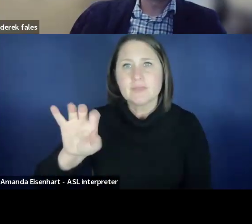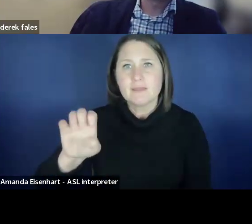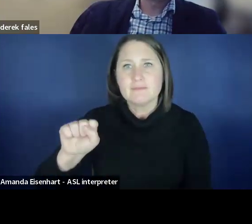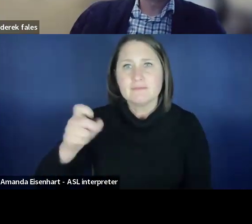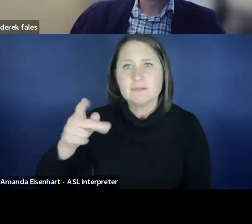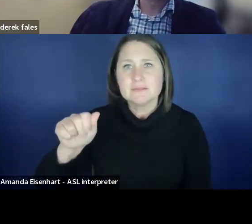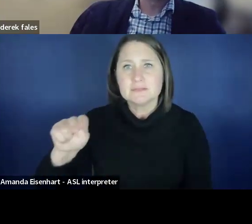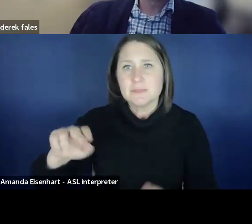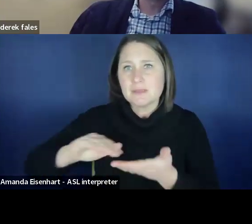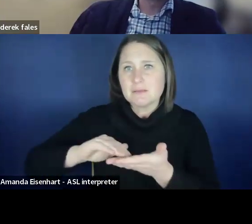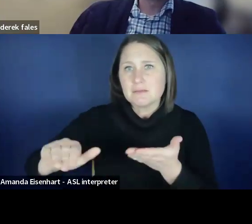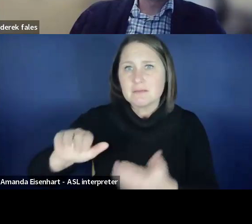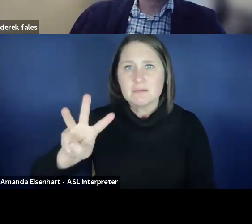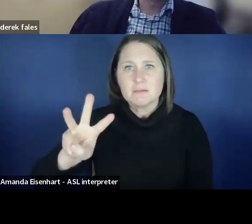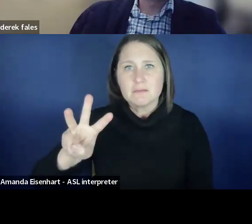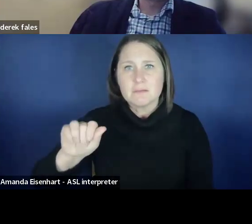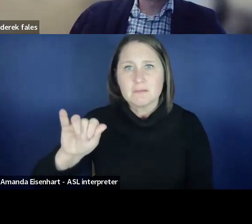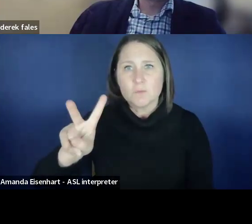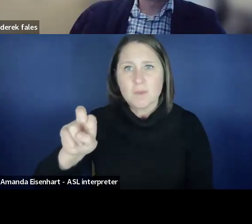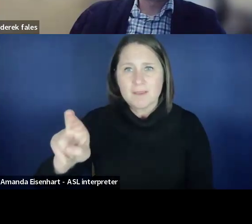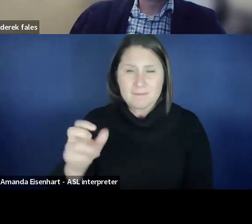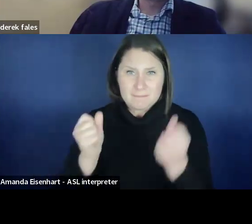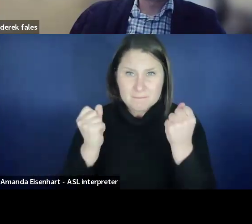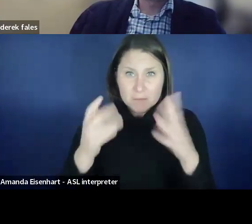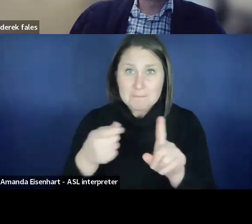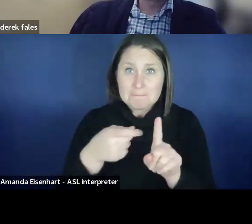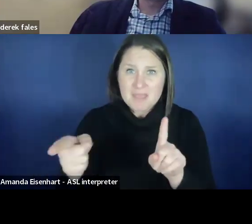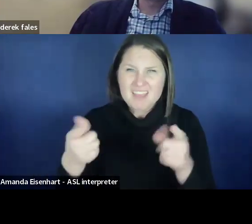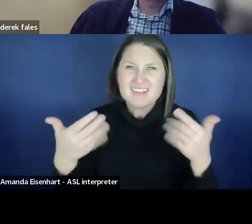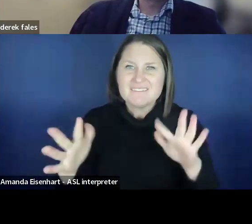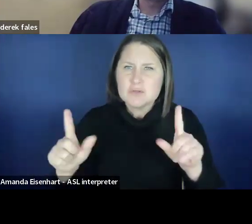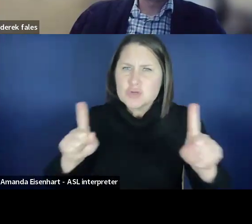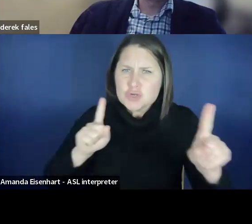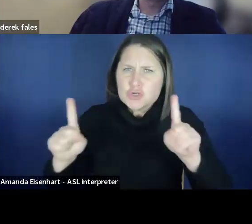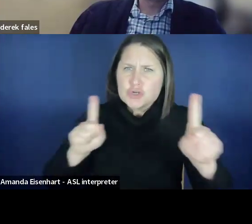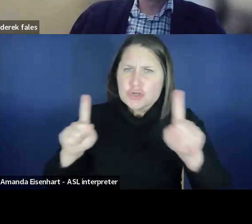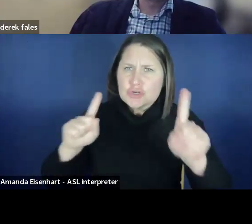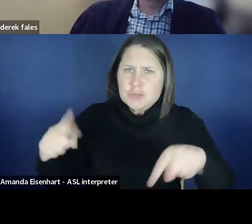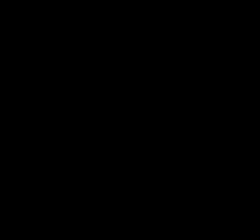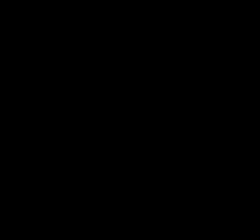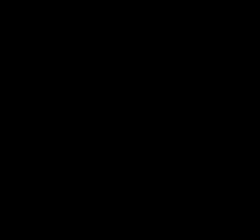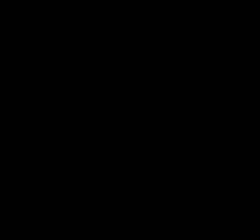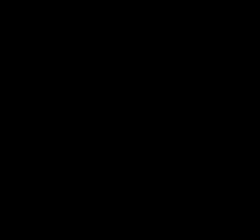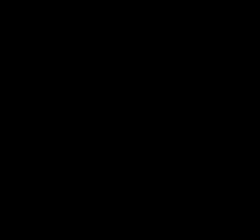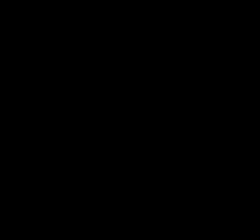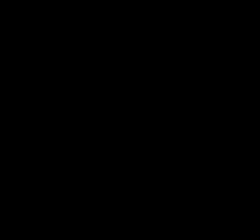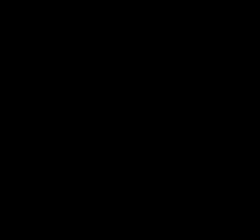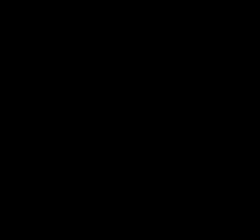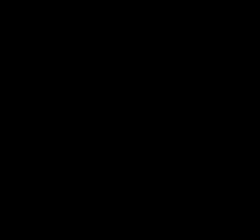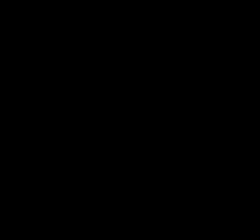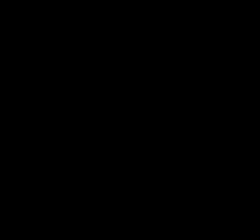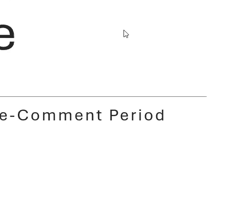you, I'm sure, on the call have heard us talk about the Lifespan Waiver over the course of the last 4 years and in its